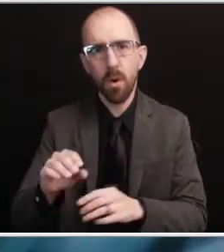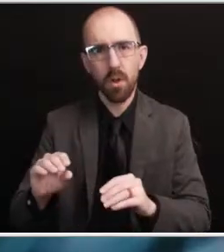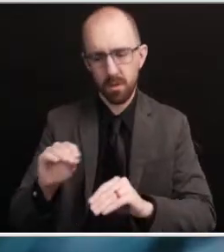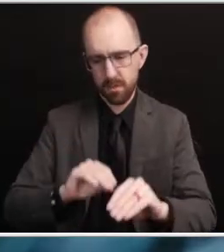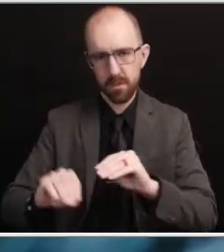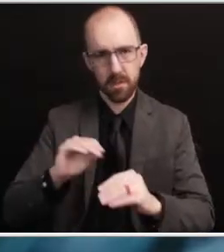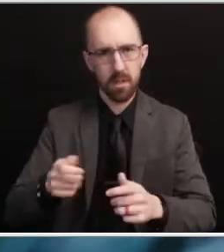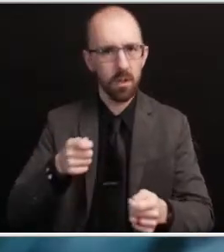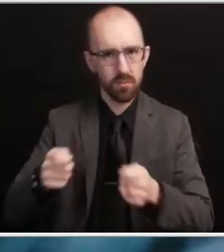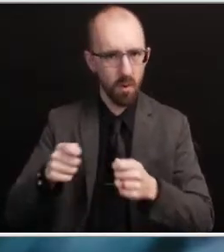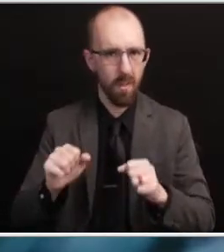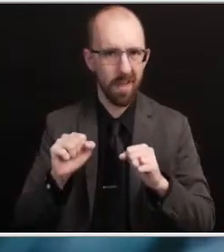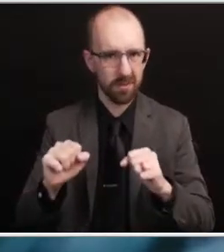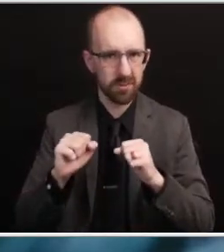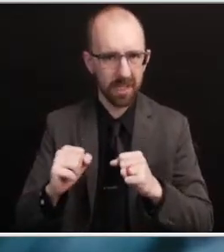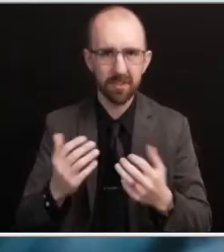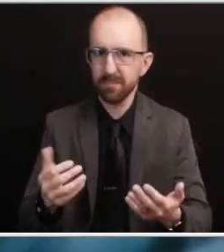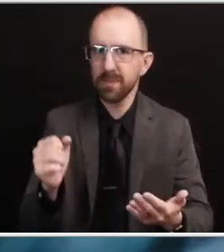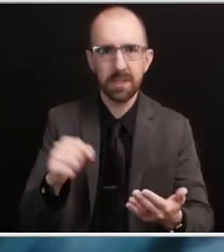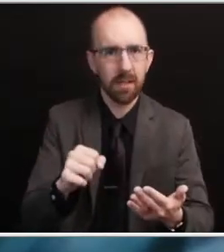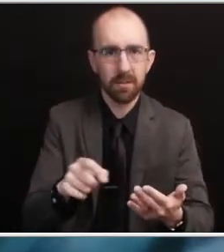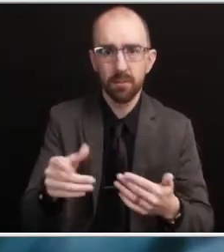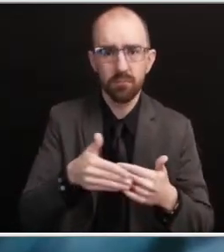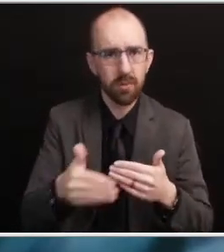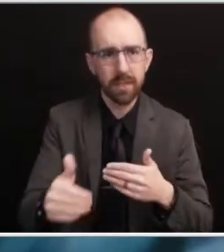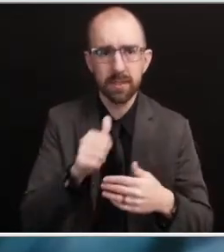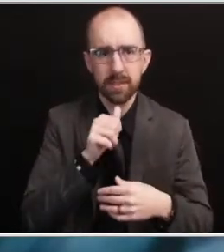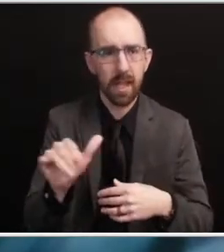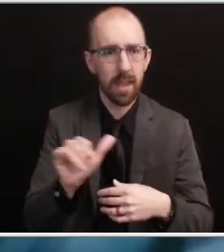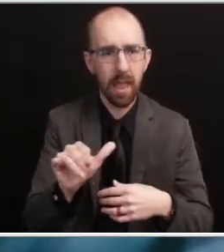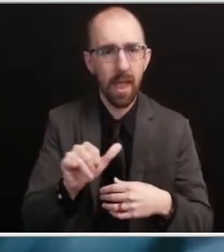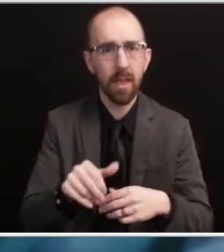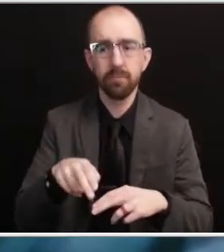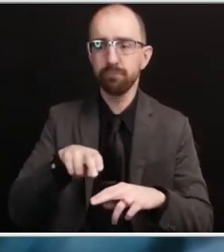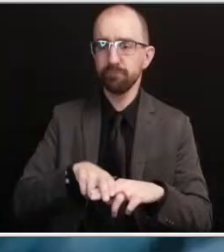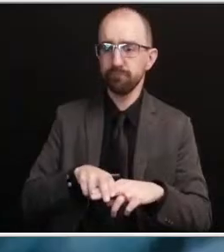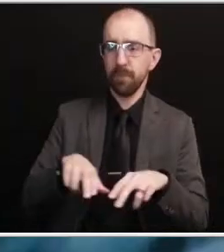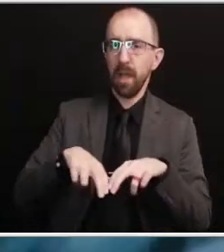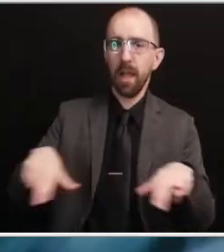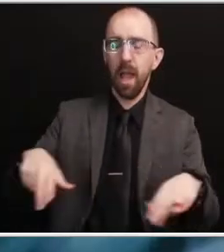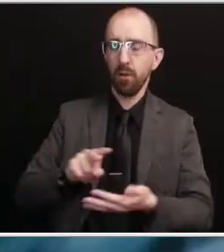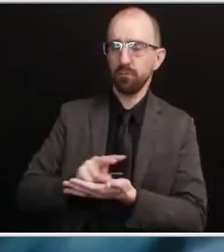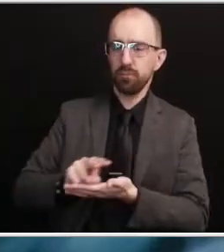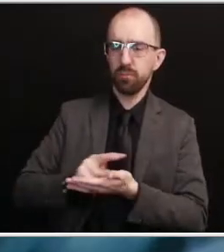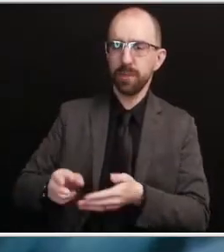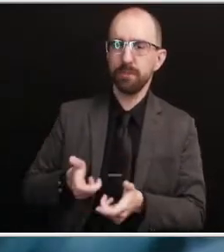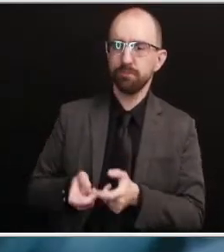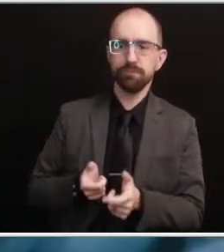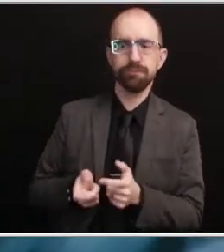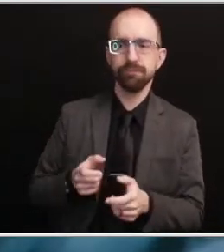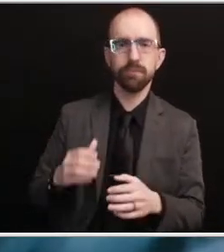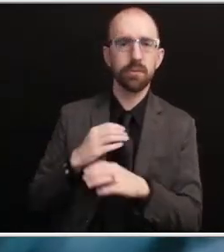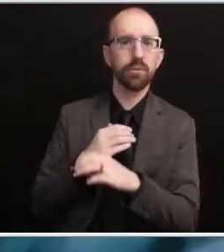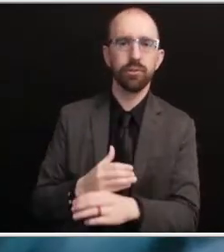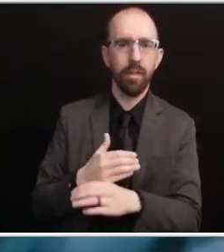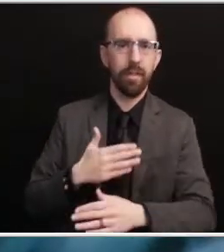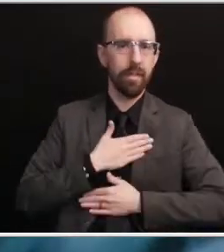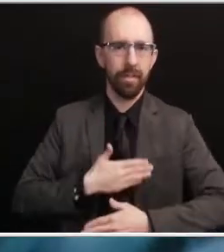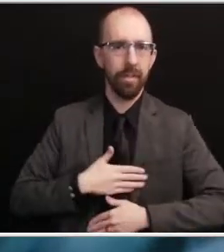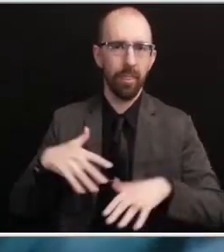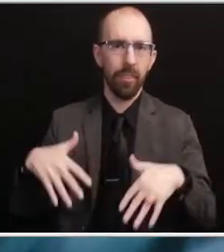But the rest is not like let's lay on the couch for 2 weeks or just play video games and don't do anything else physically